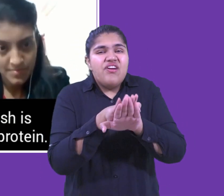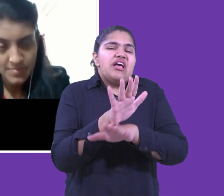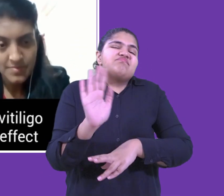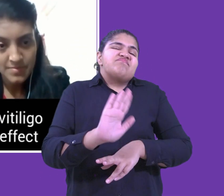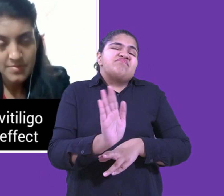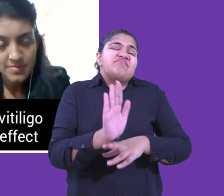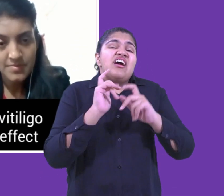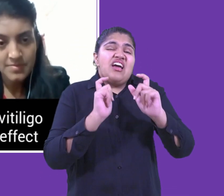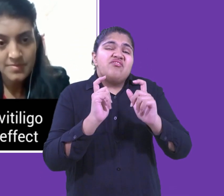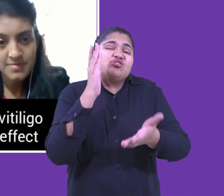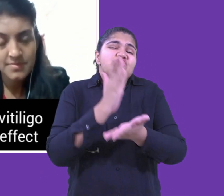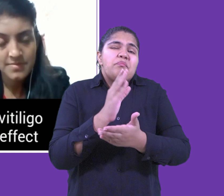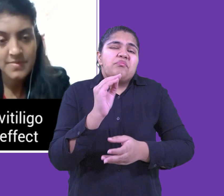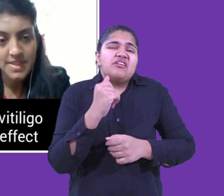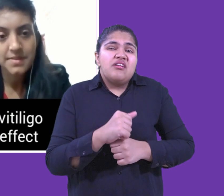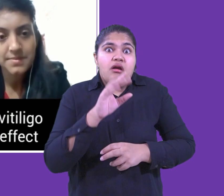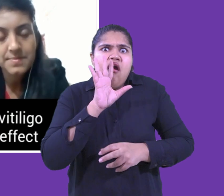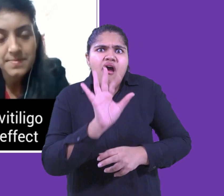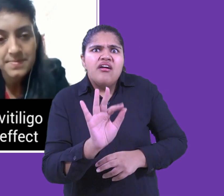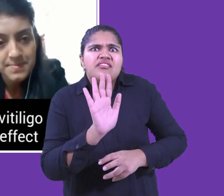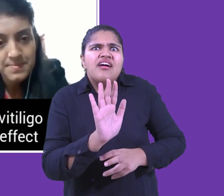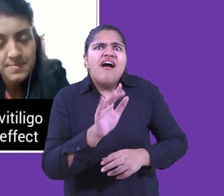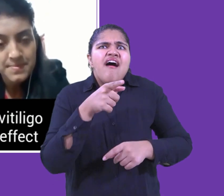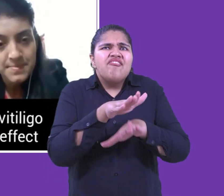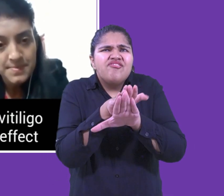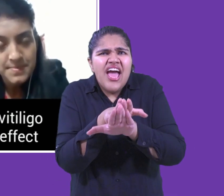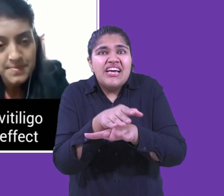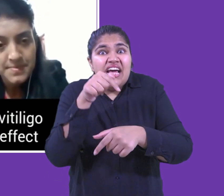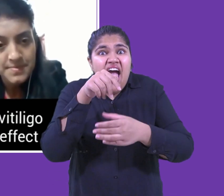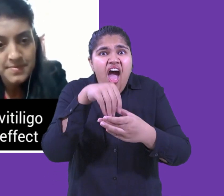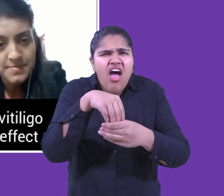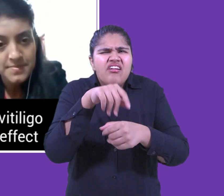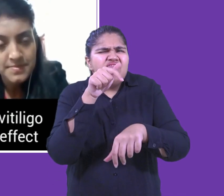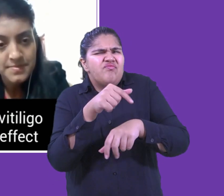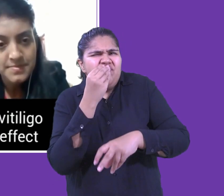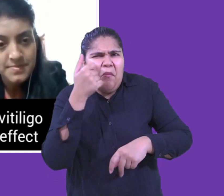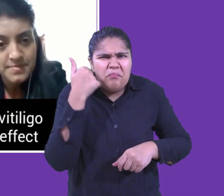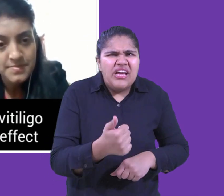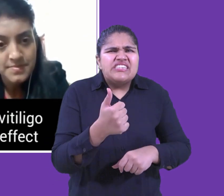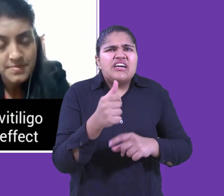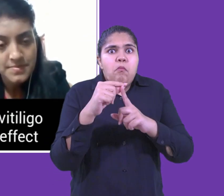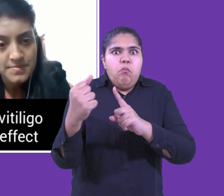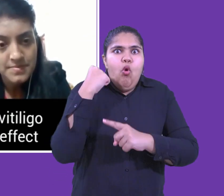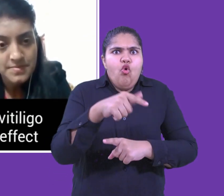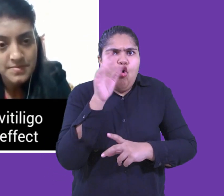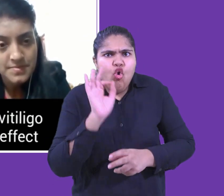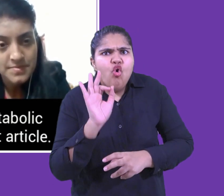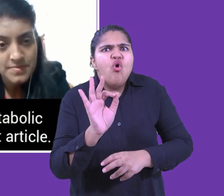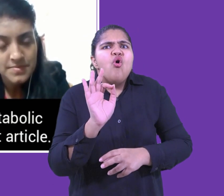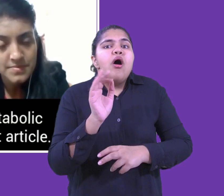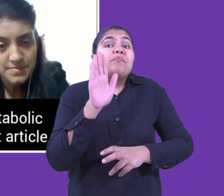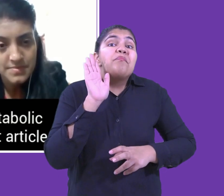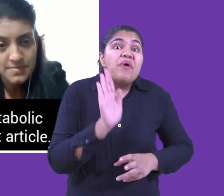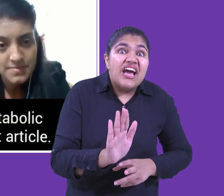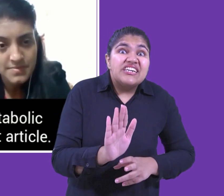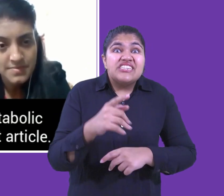protein. Diet-wise is a very good. Yeah. But you know, pigmentary metabolic system, vitiligo is a pigmentary metabolic defect.